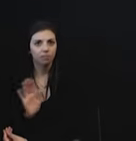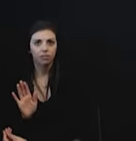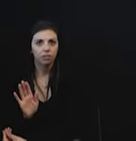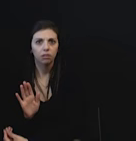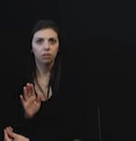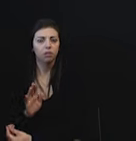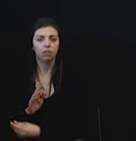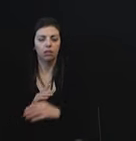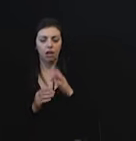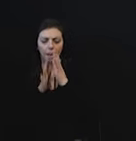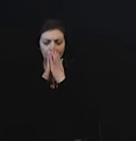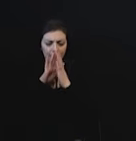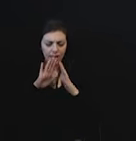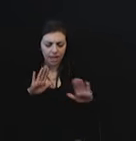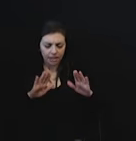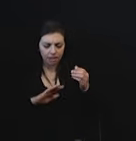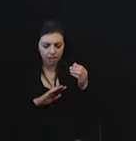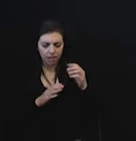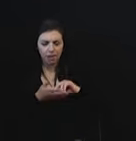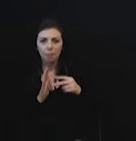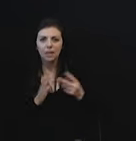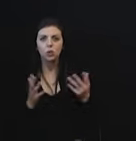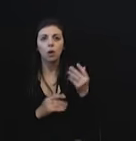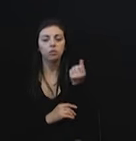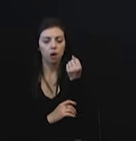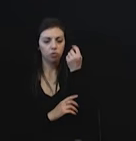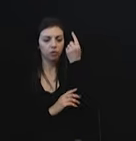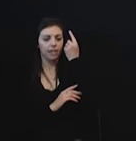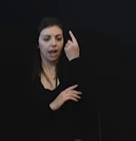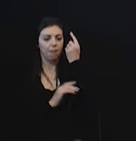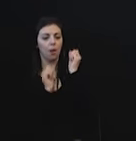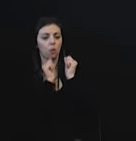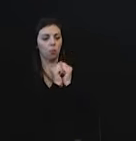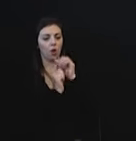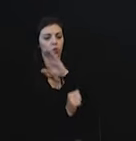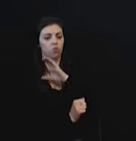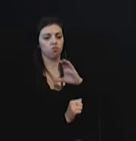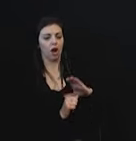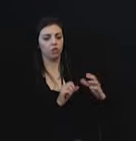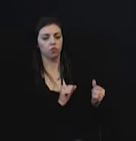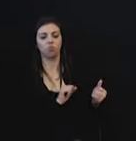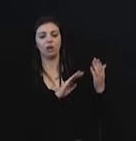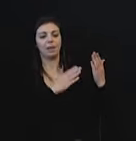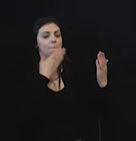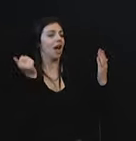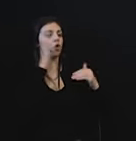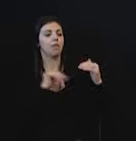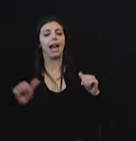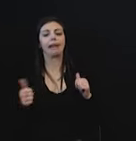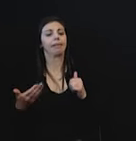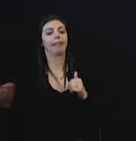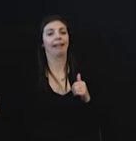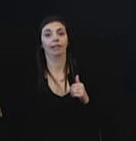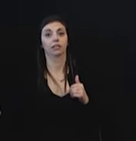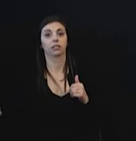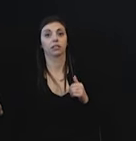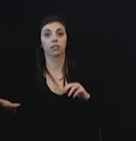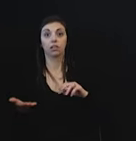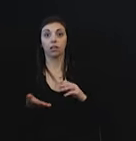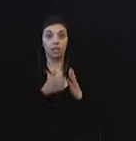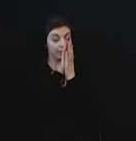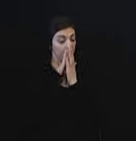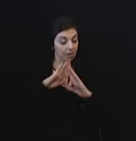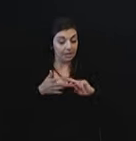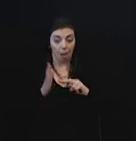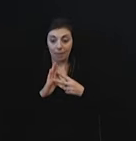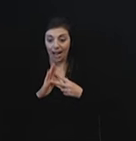that being in Christ's presence is greater than anything else. It does not mean the situation is always resolved in the